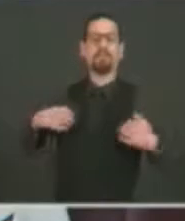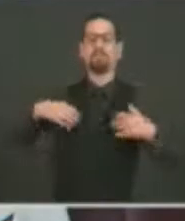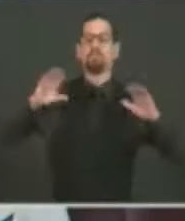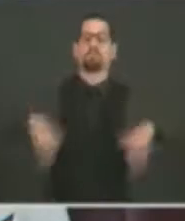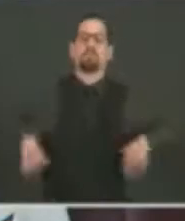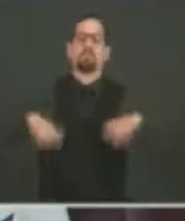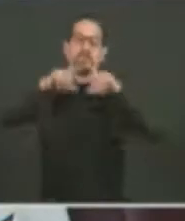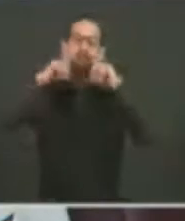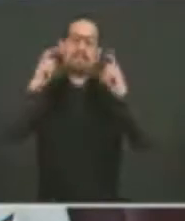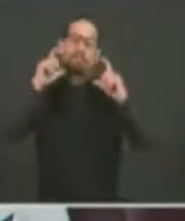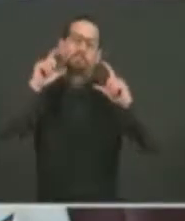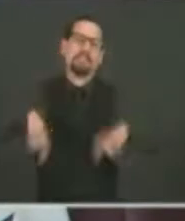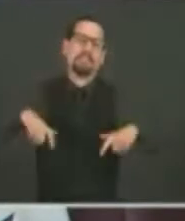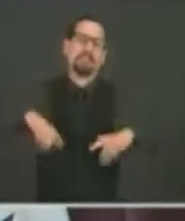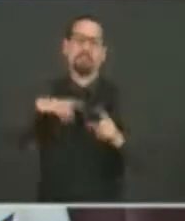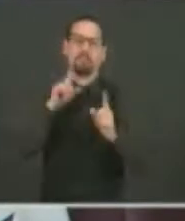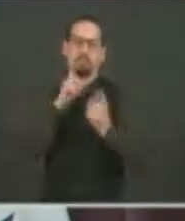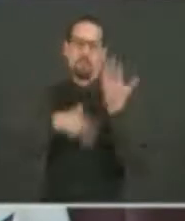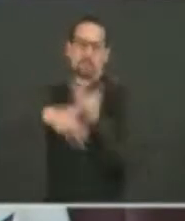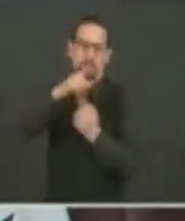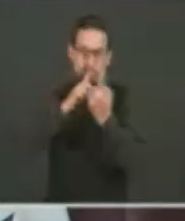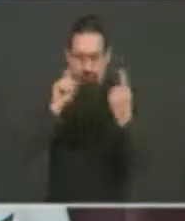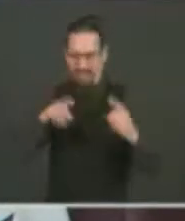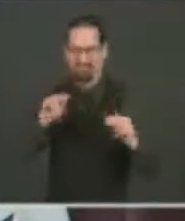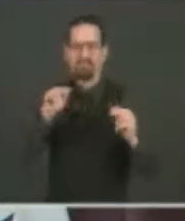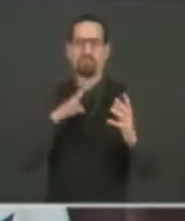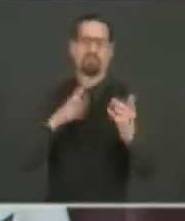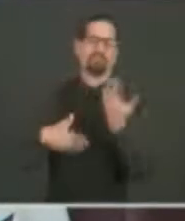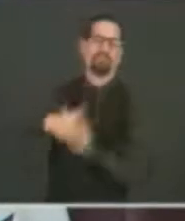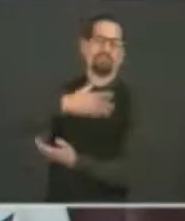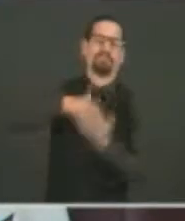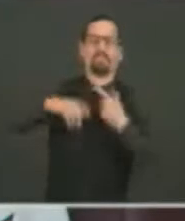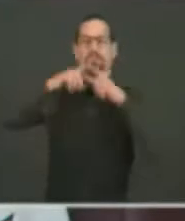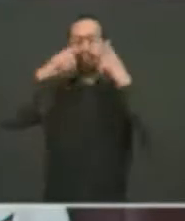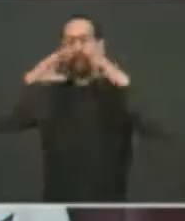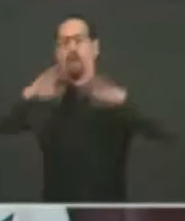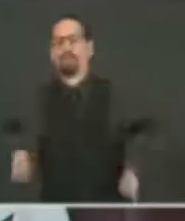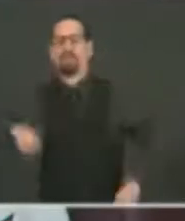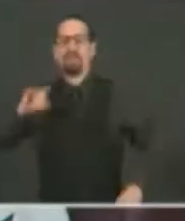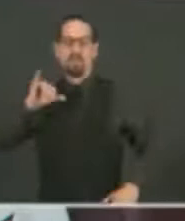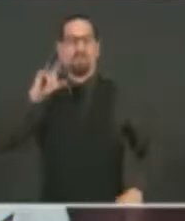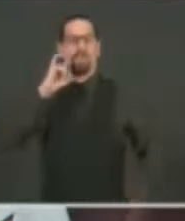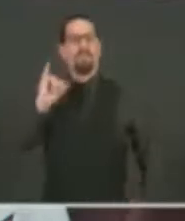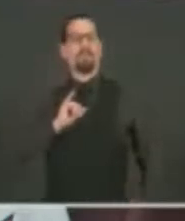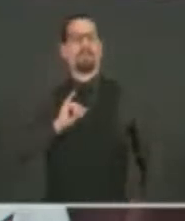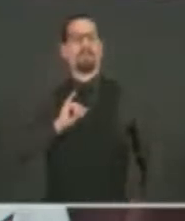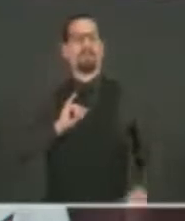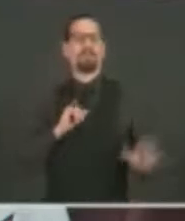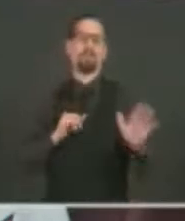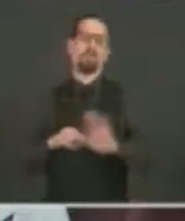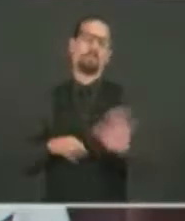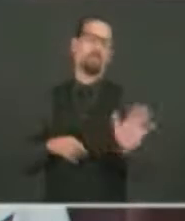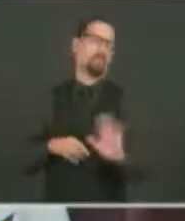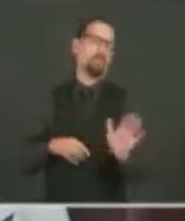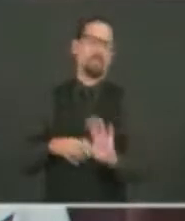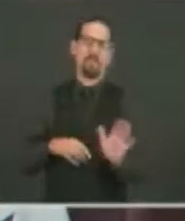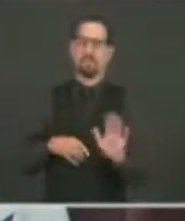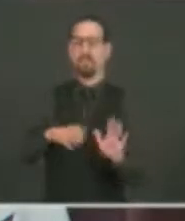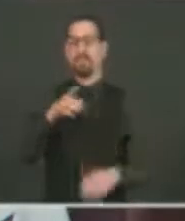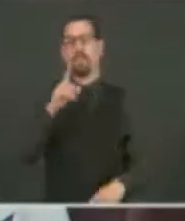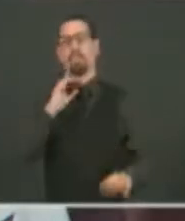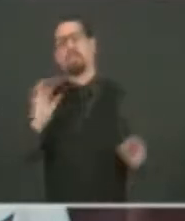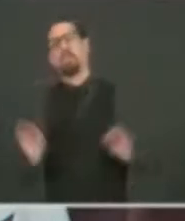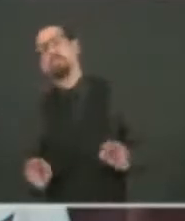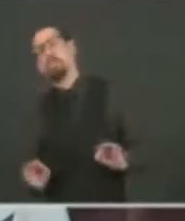normal, we got to hang in there, because the minute we let our guard down, the minute we get lazy or